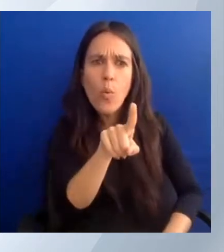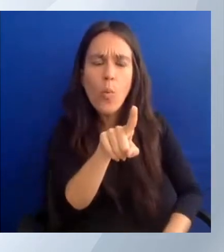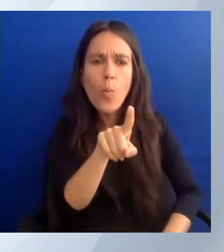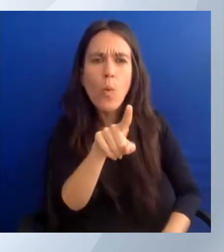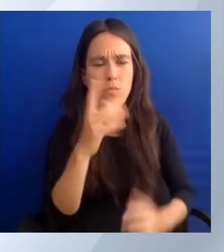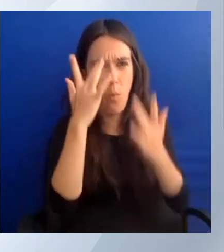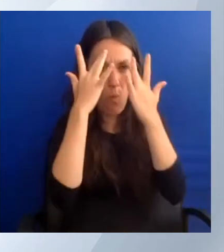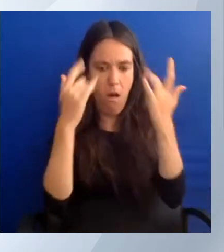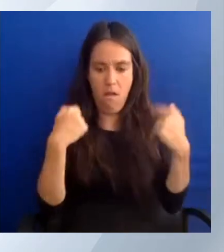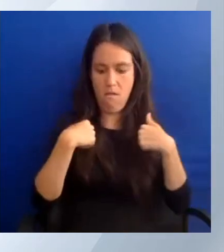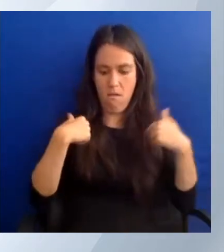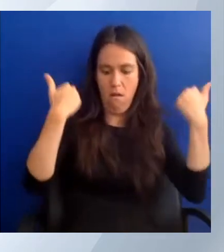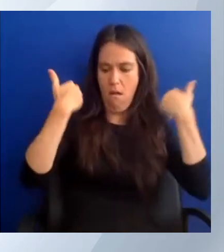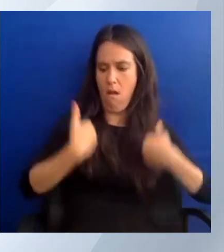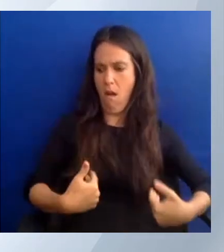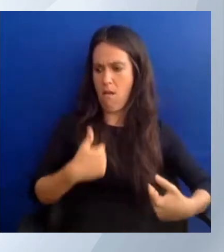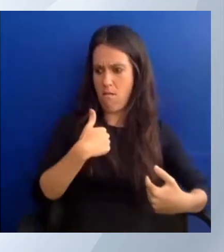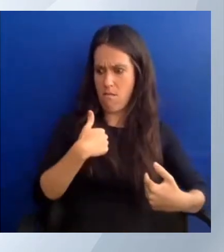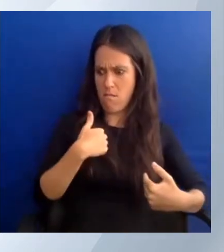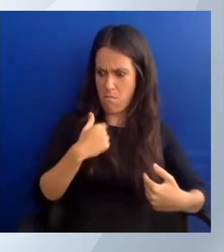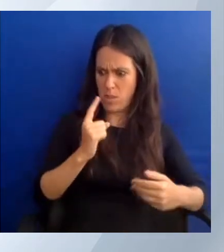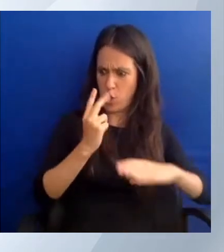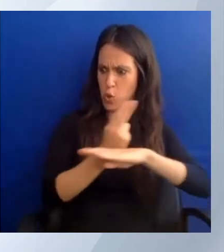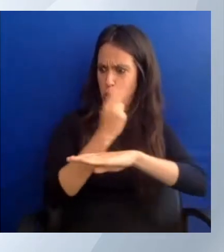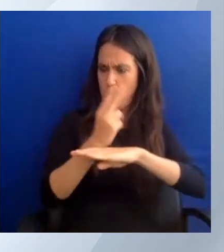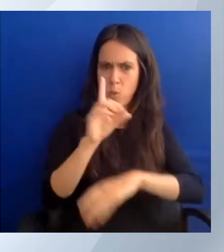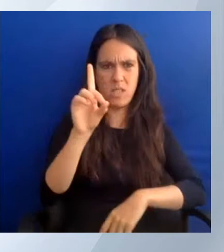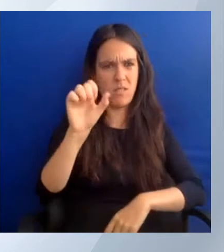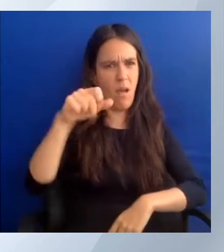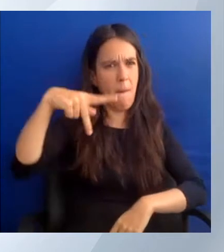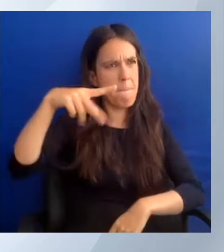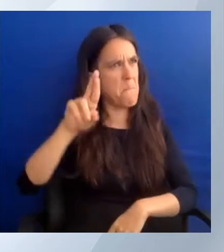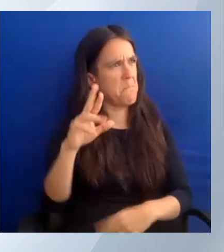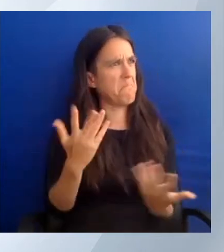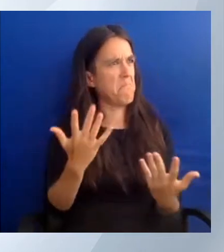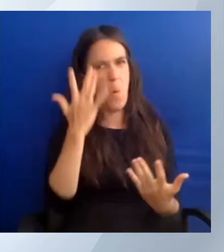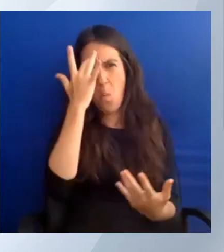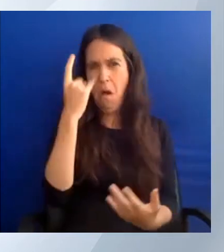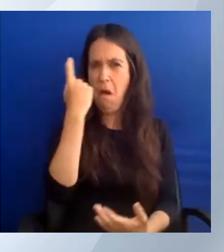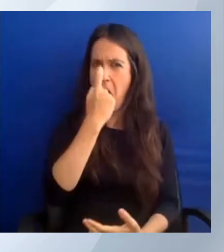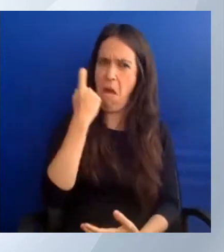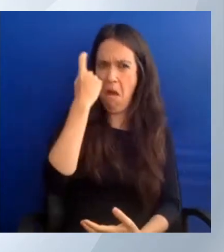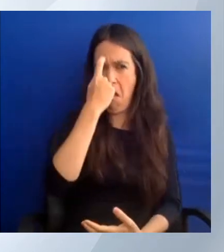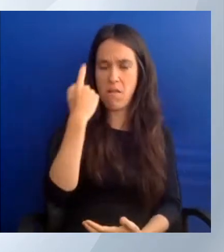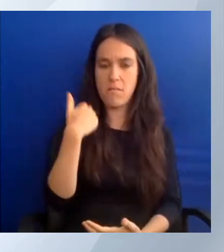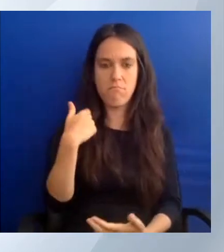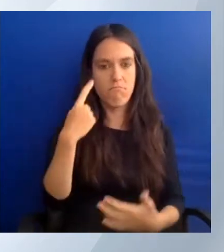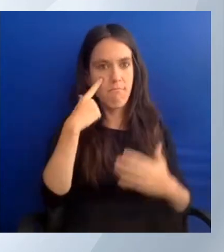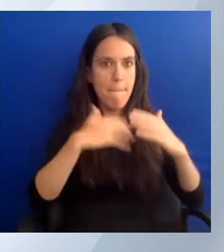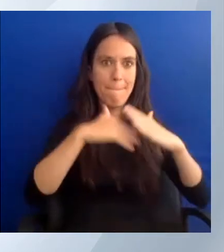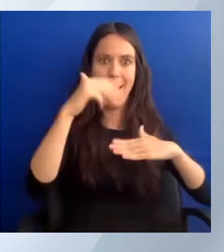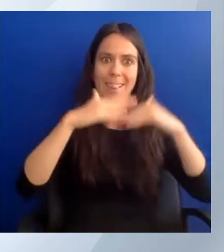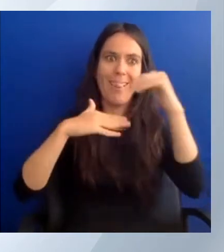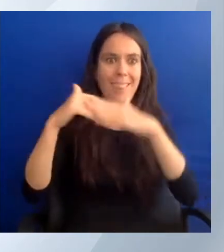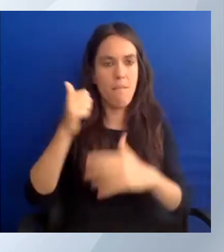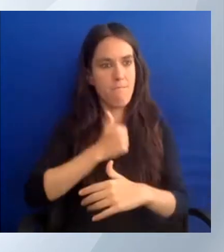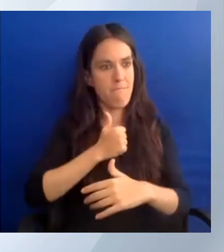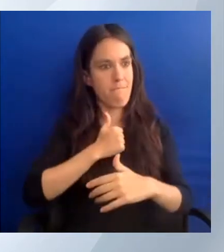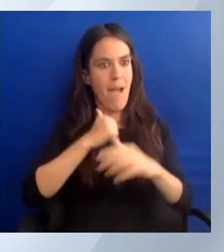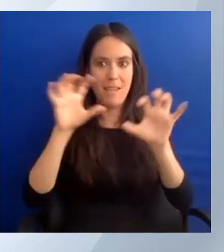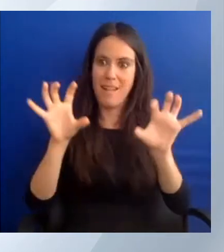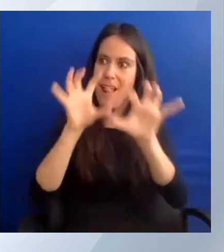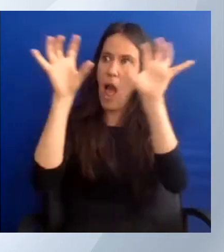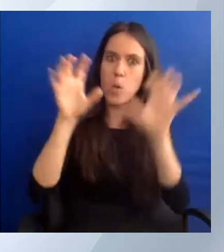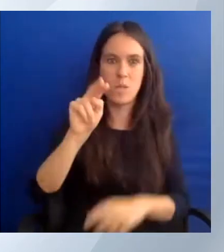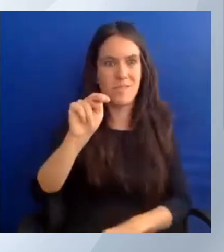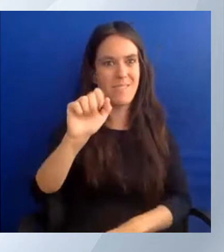architect should use Dapr? Why? What is the reason for using Dapr in building my new cloud native microservices application?